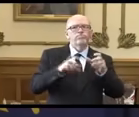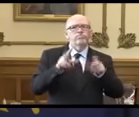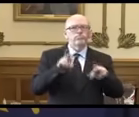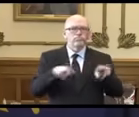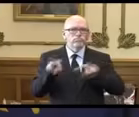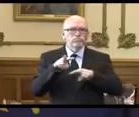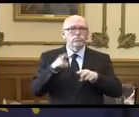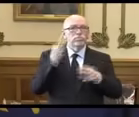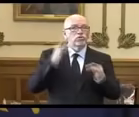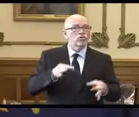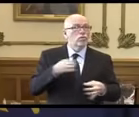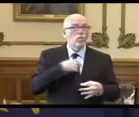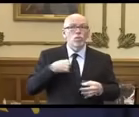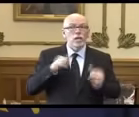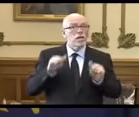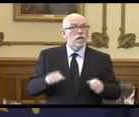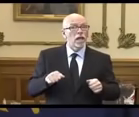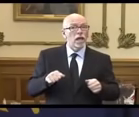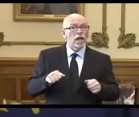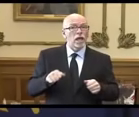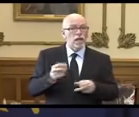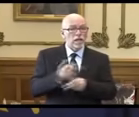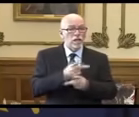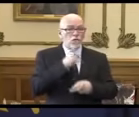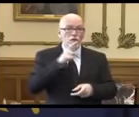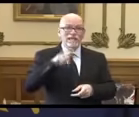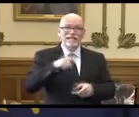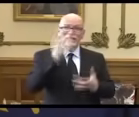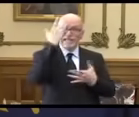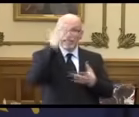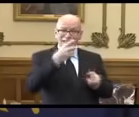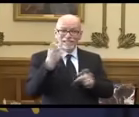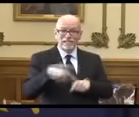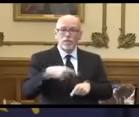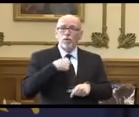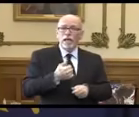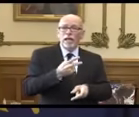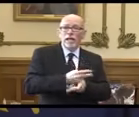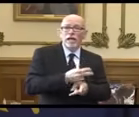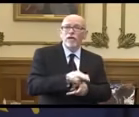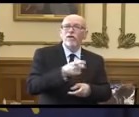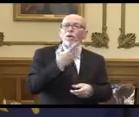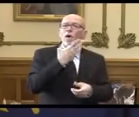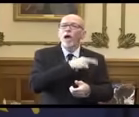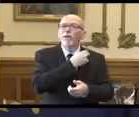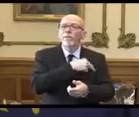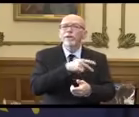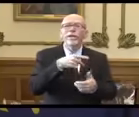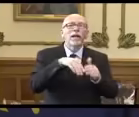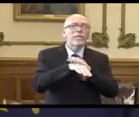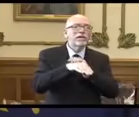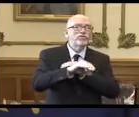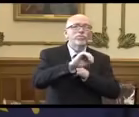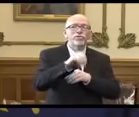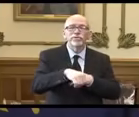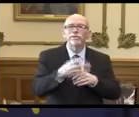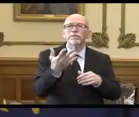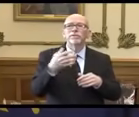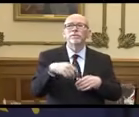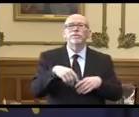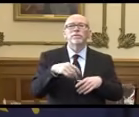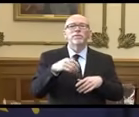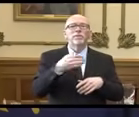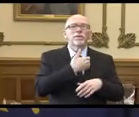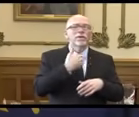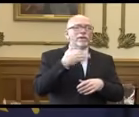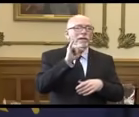determine if we can care for those who are in need. And again, what I talked about was hospitalization, admission rates, our